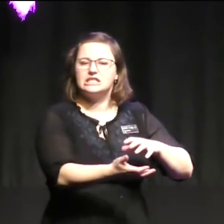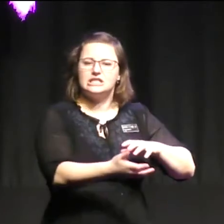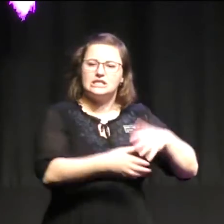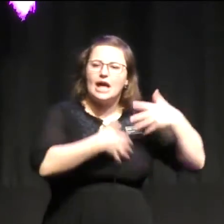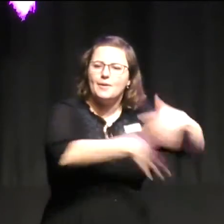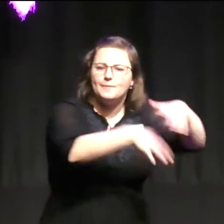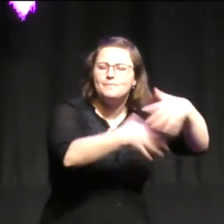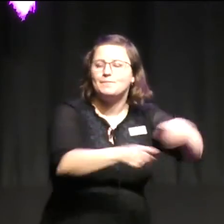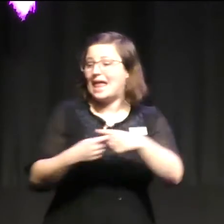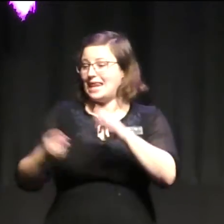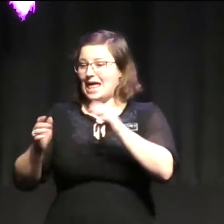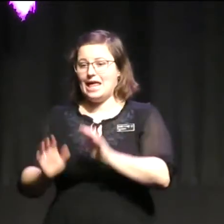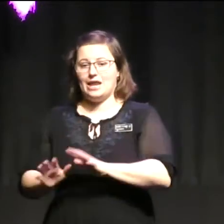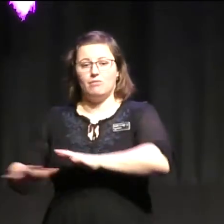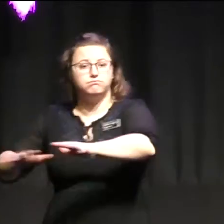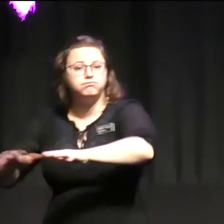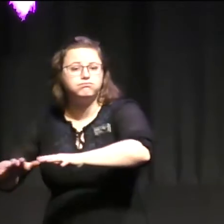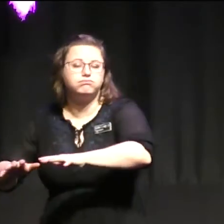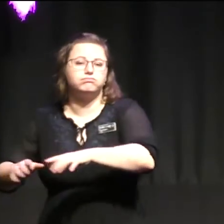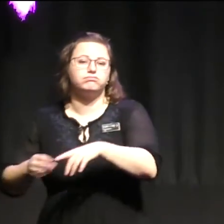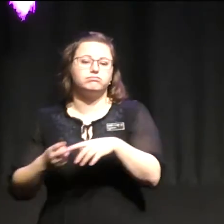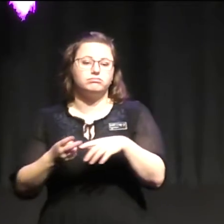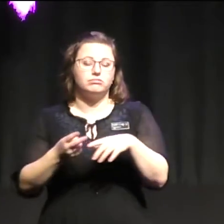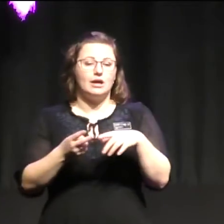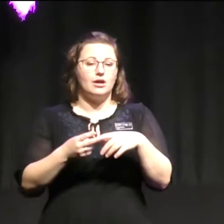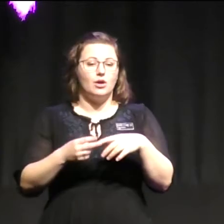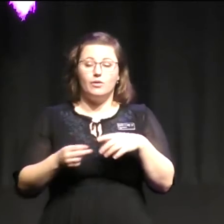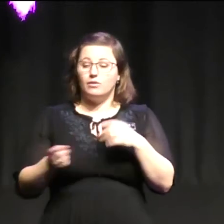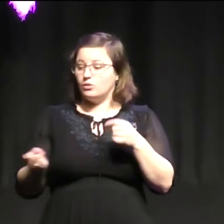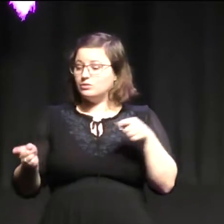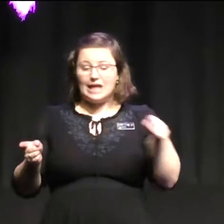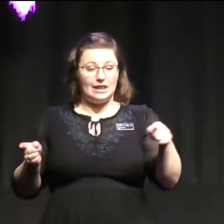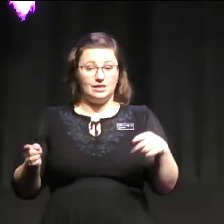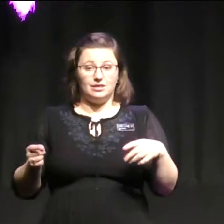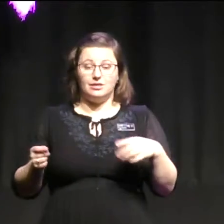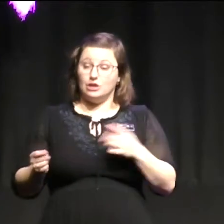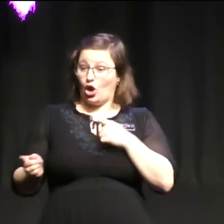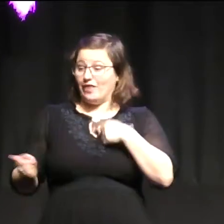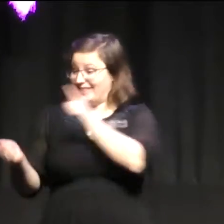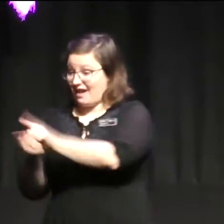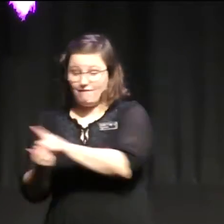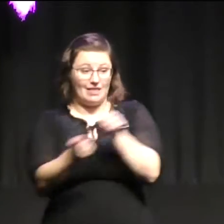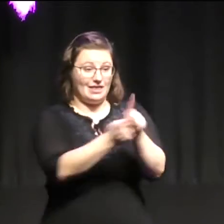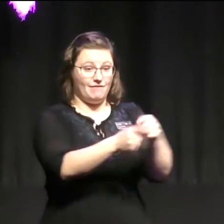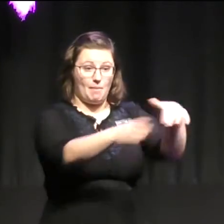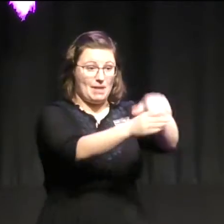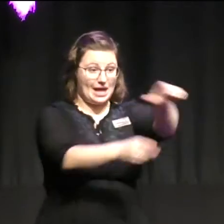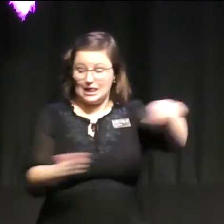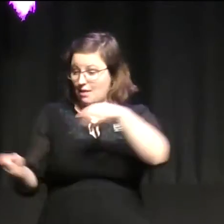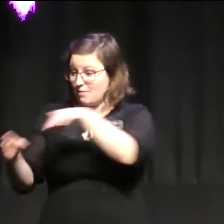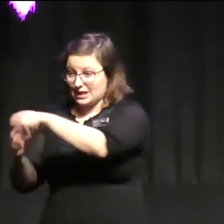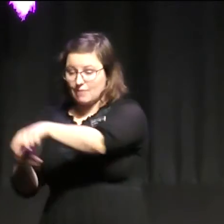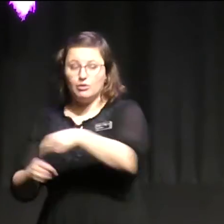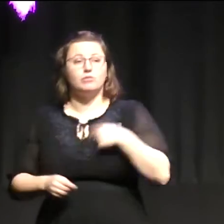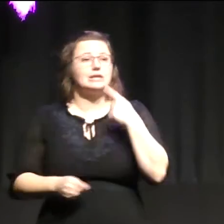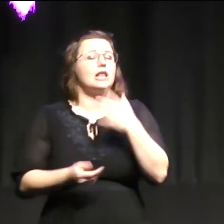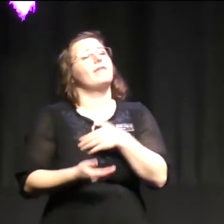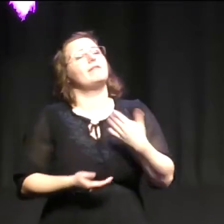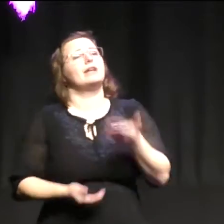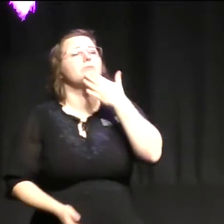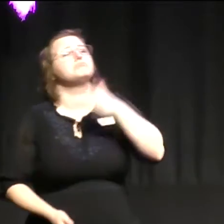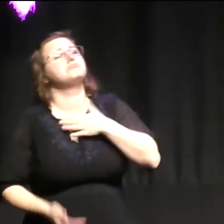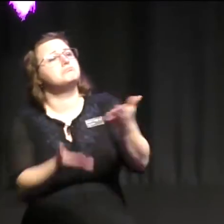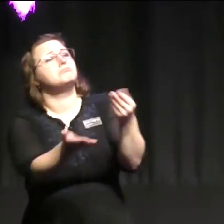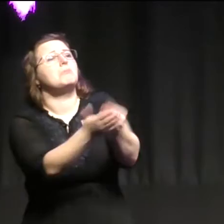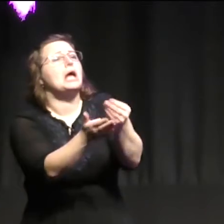and the next hour you go to your members, they don't ask for, charity. All they want is